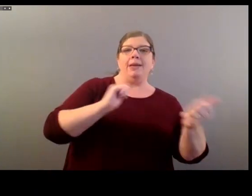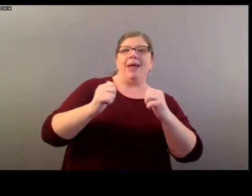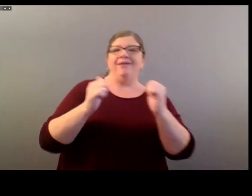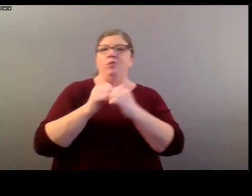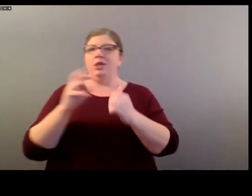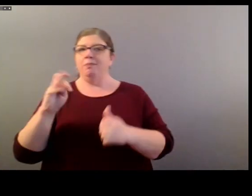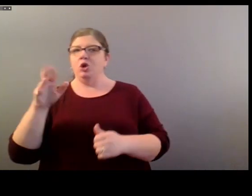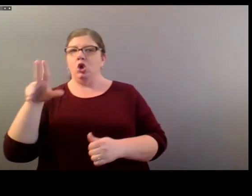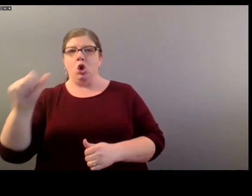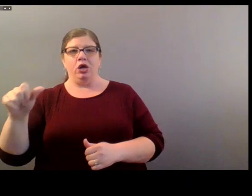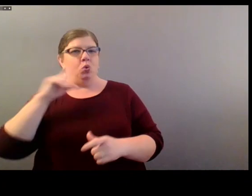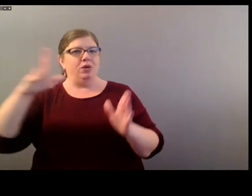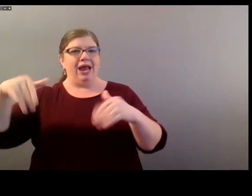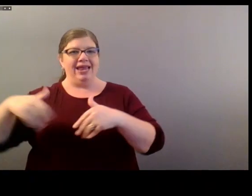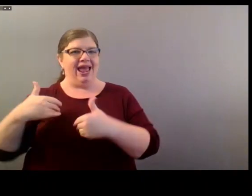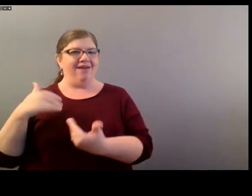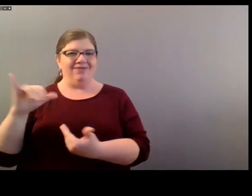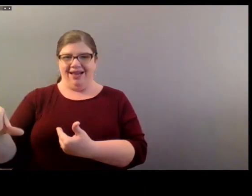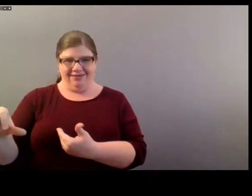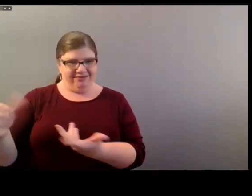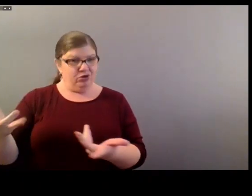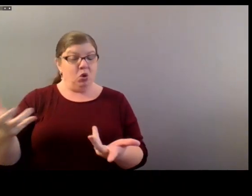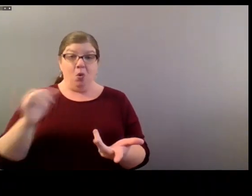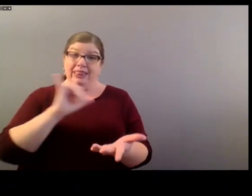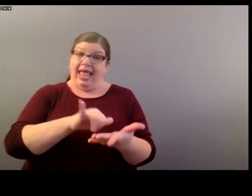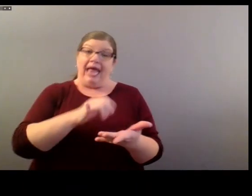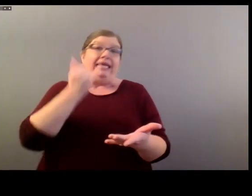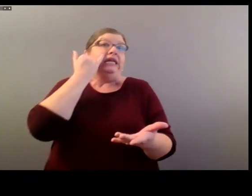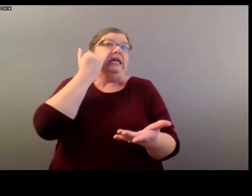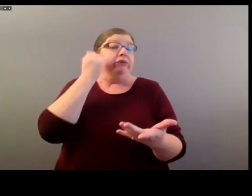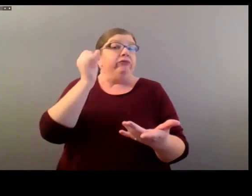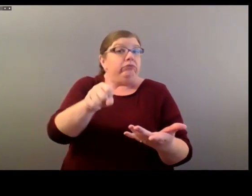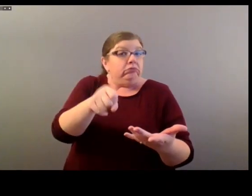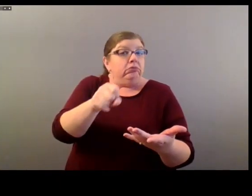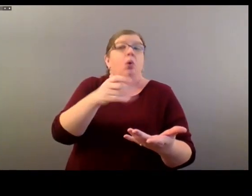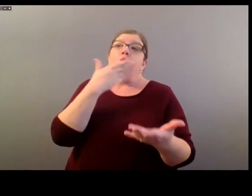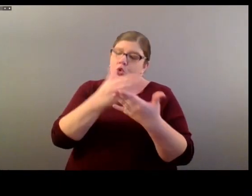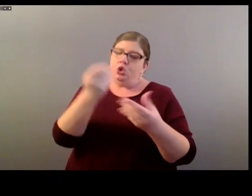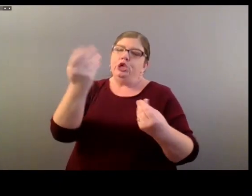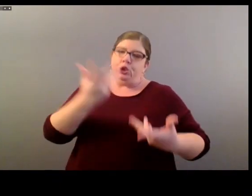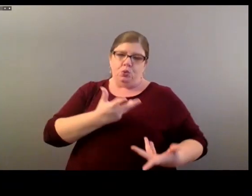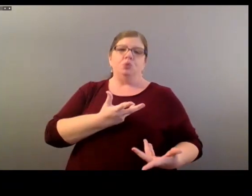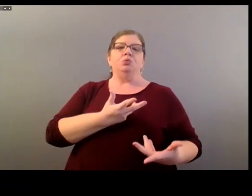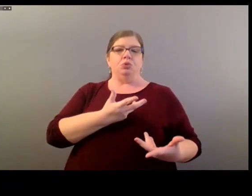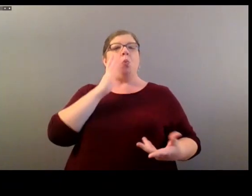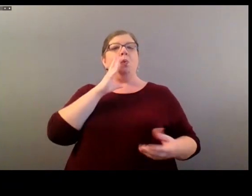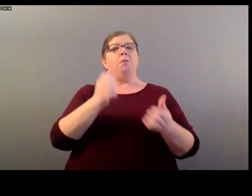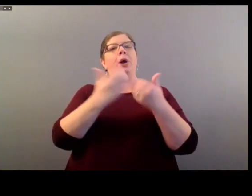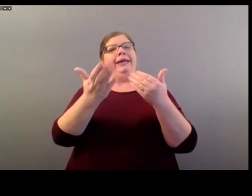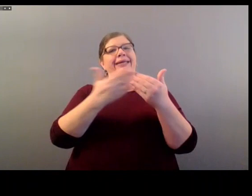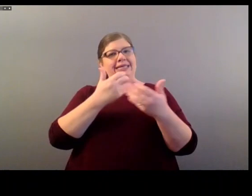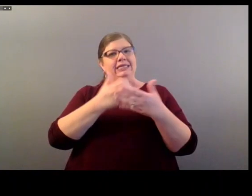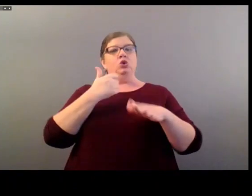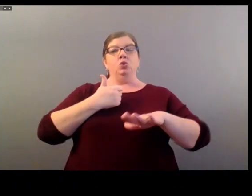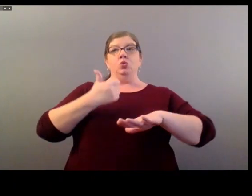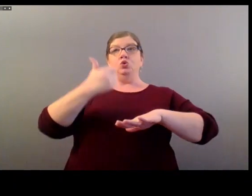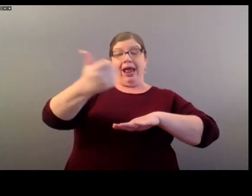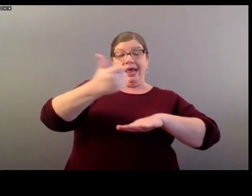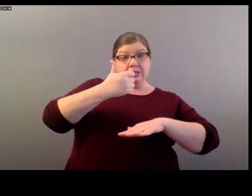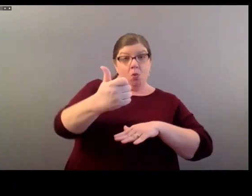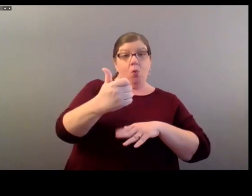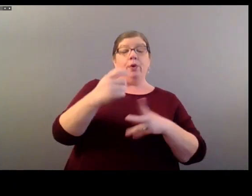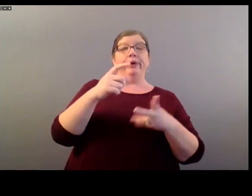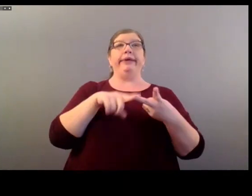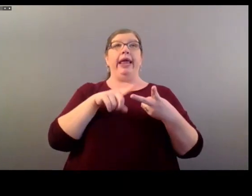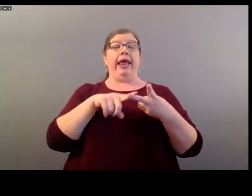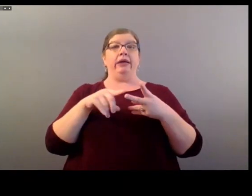in place. So obviously that would be good news, because then it will be easier to transport and